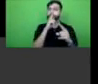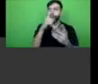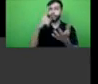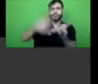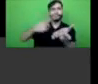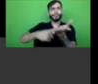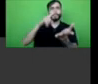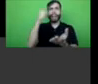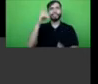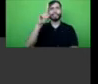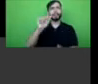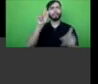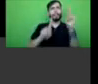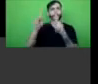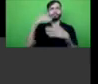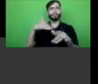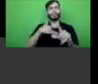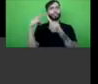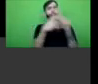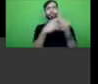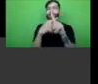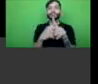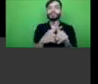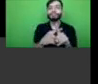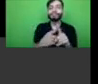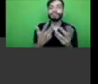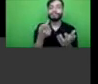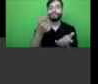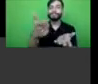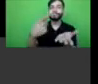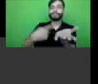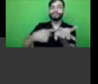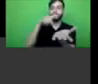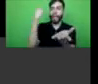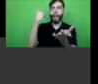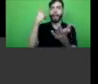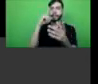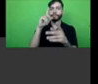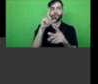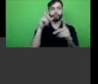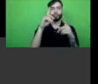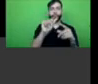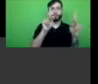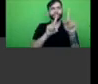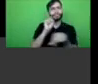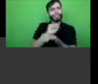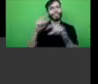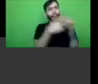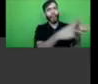to fully address how Black disabled people are more likely to be